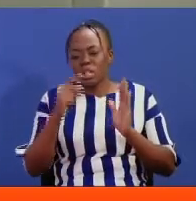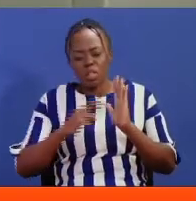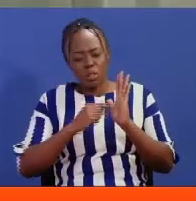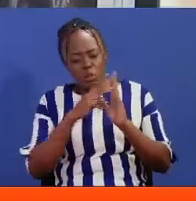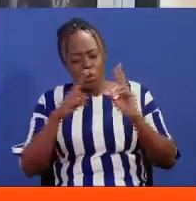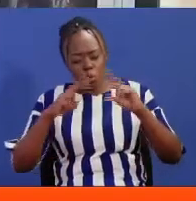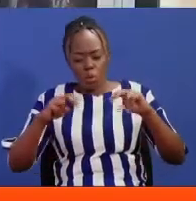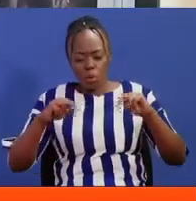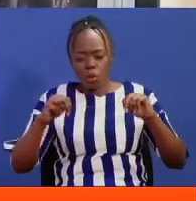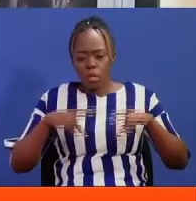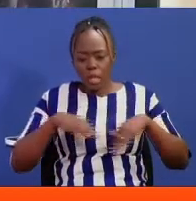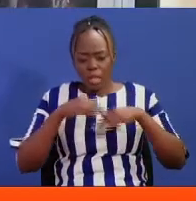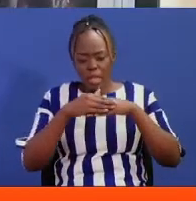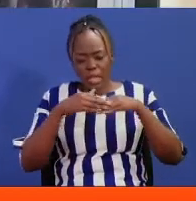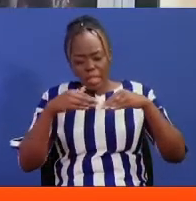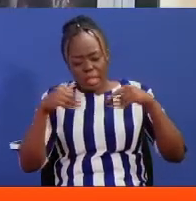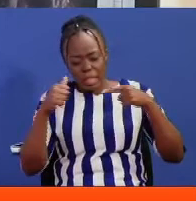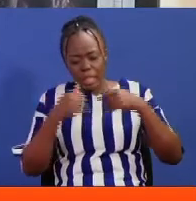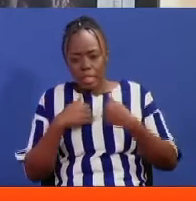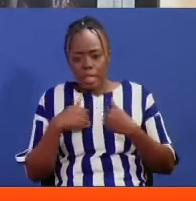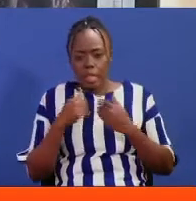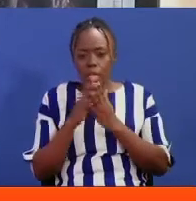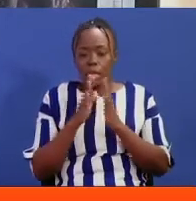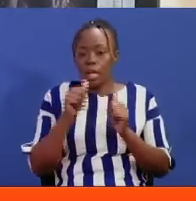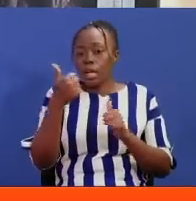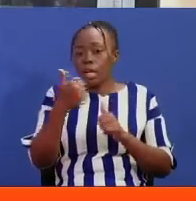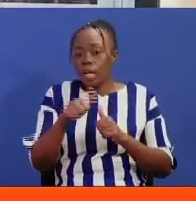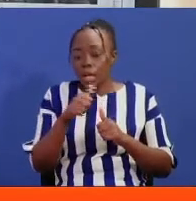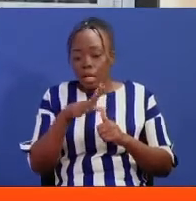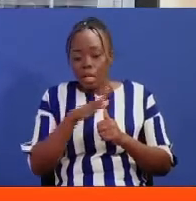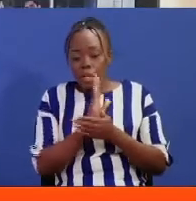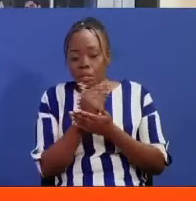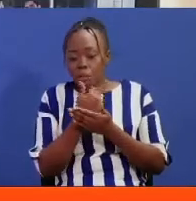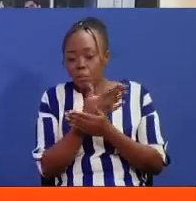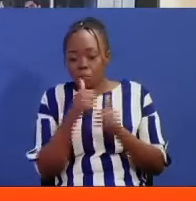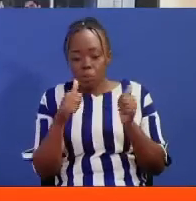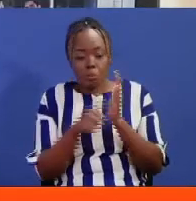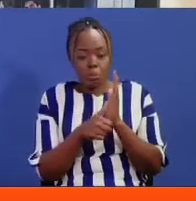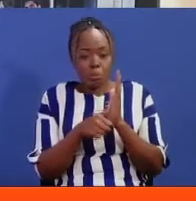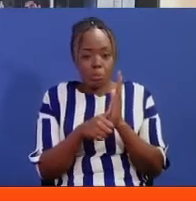that a delay in getting the jab has any side effects.